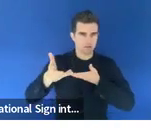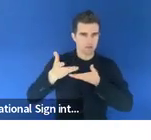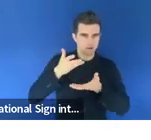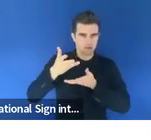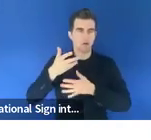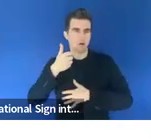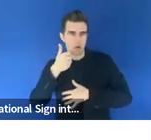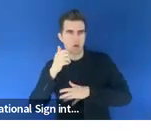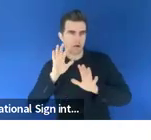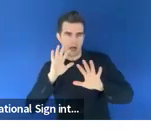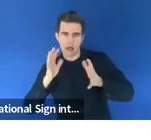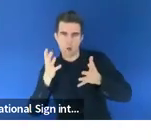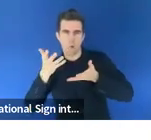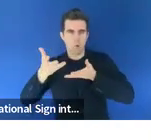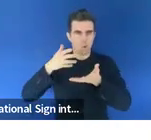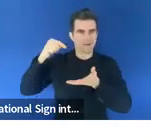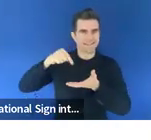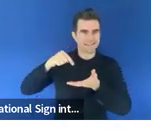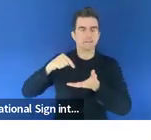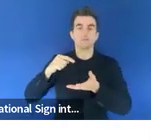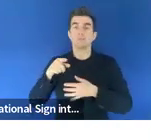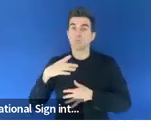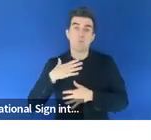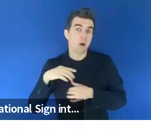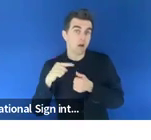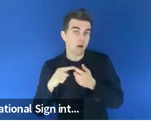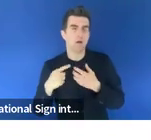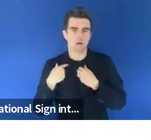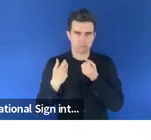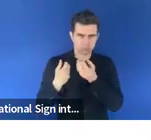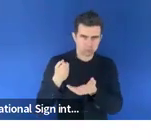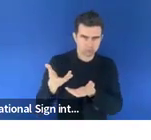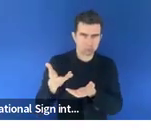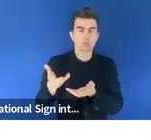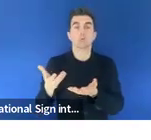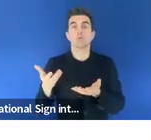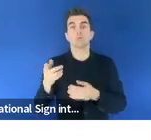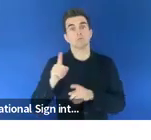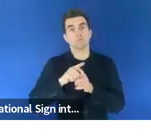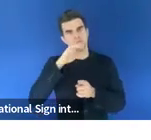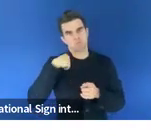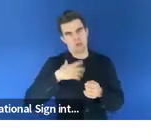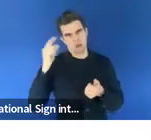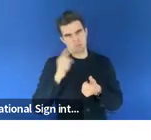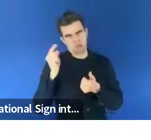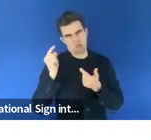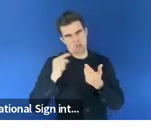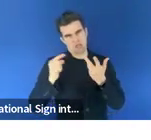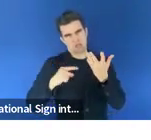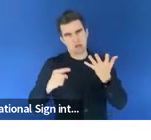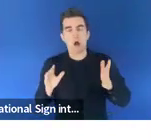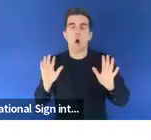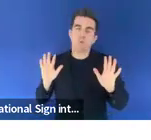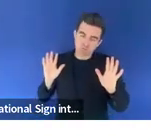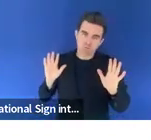asked ChatGPT. I said, ChatGPT, what are the major trends and competition elements when it comes to the area of